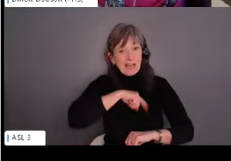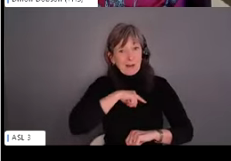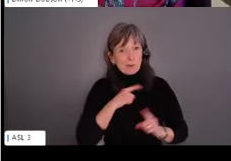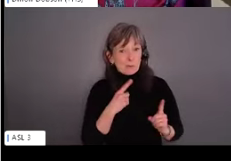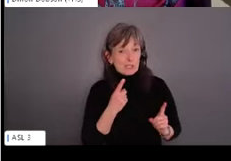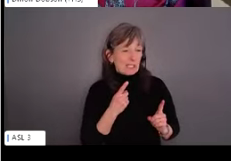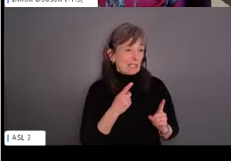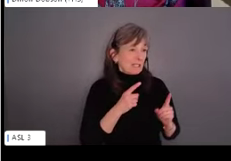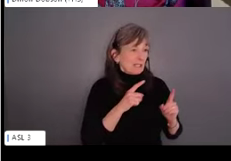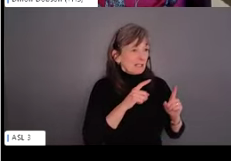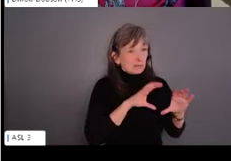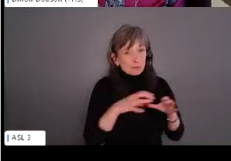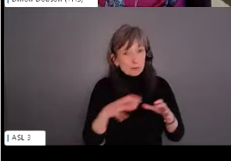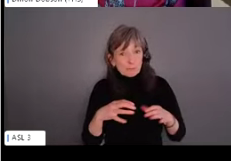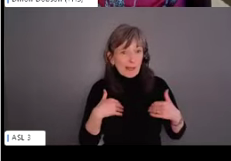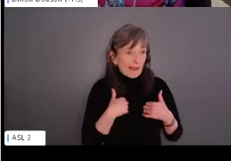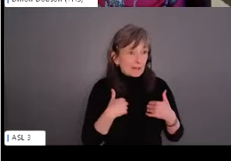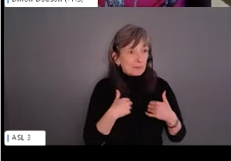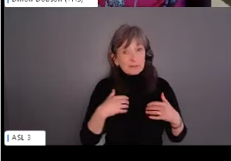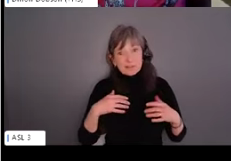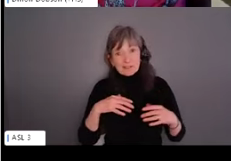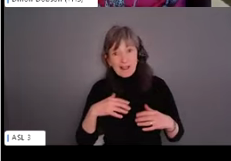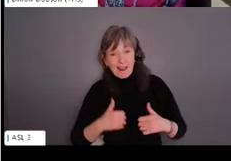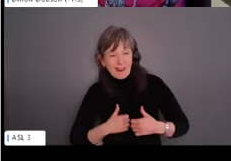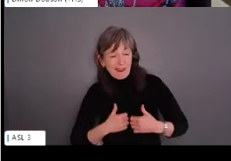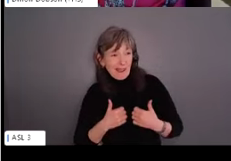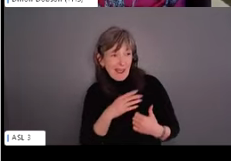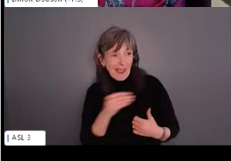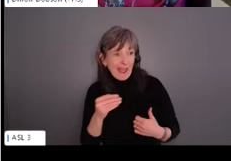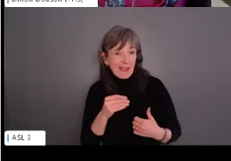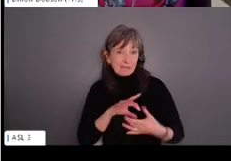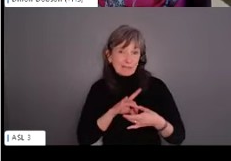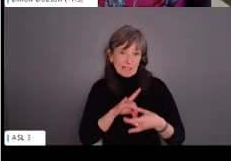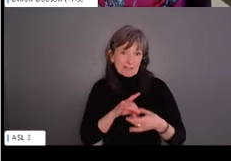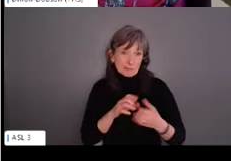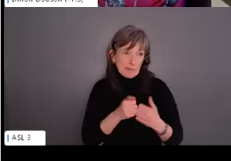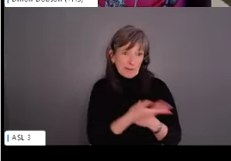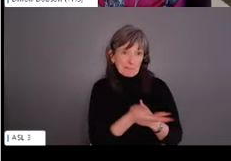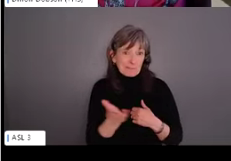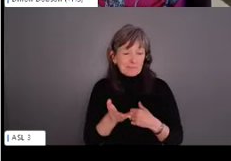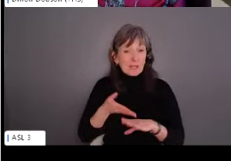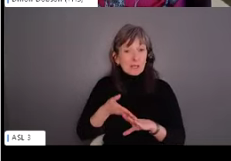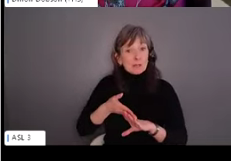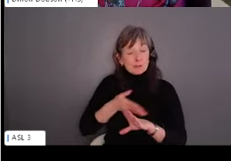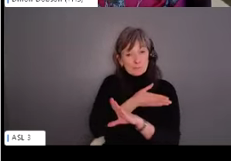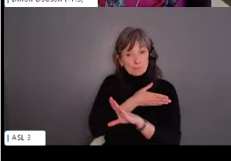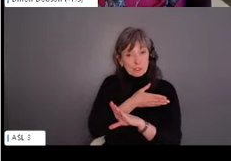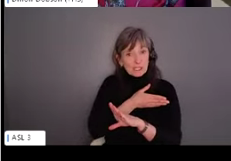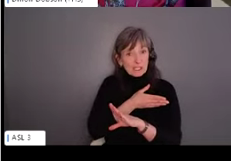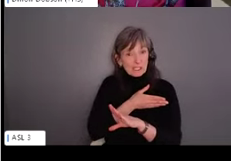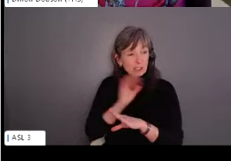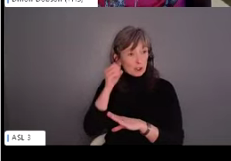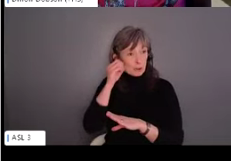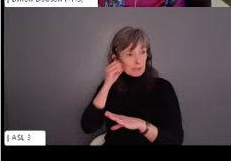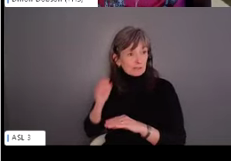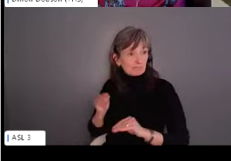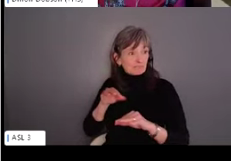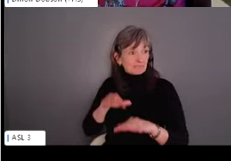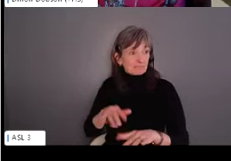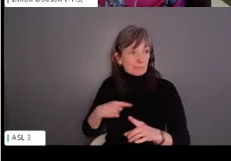the relationships between the land's life forms. We know that through colonialism, new species were introduced. This resulted in